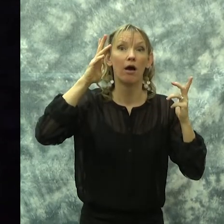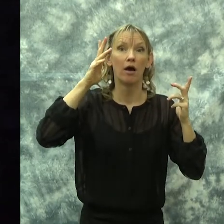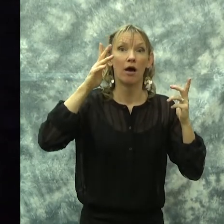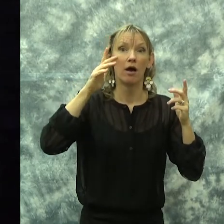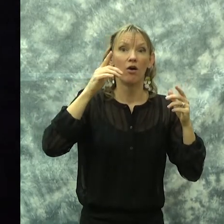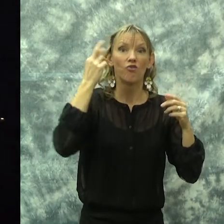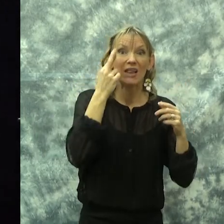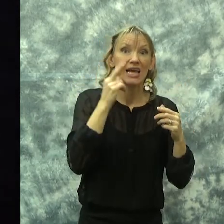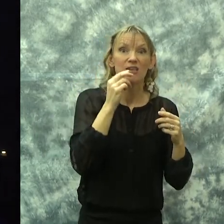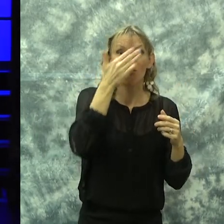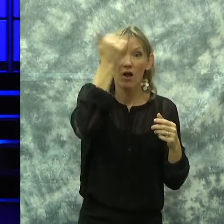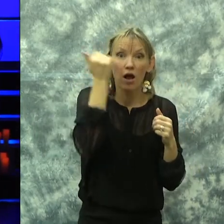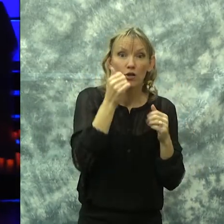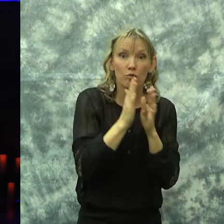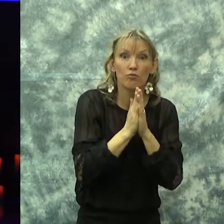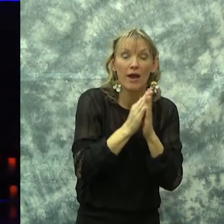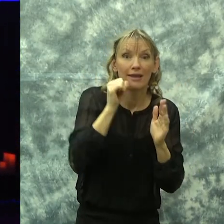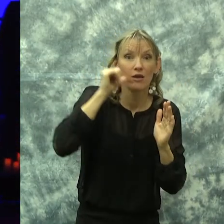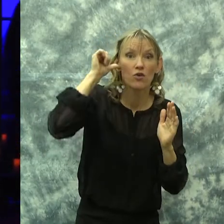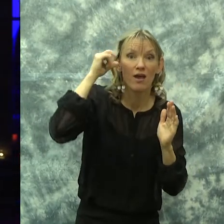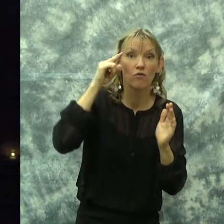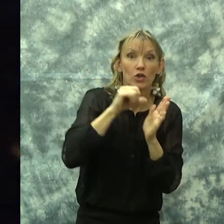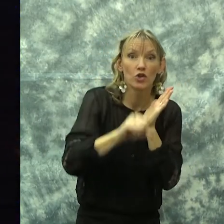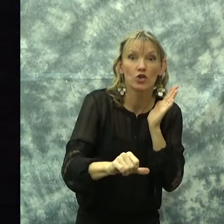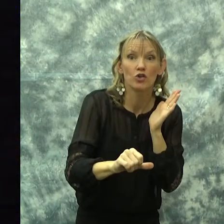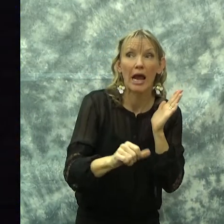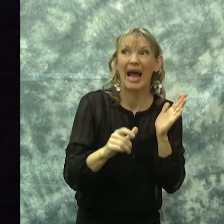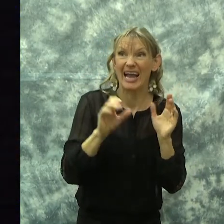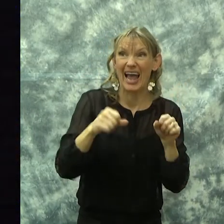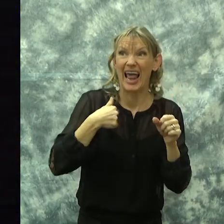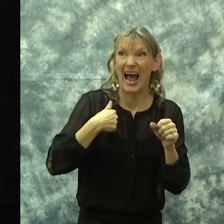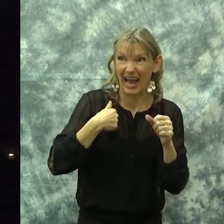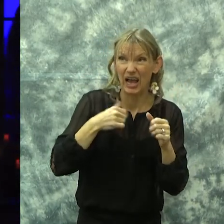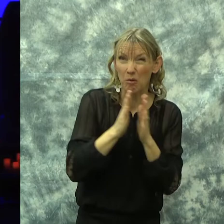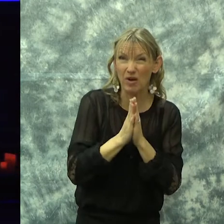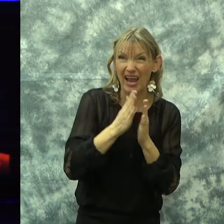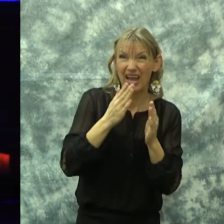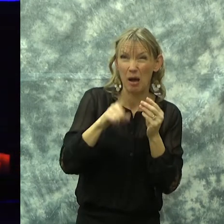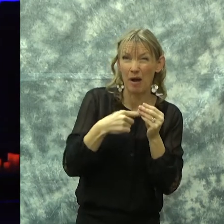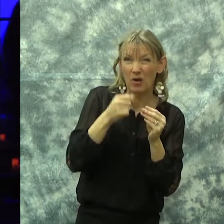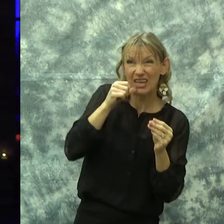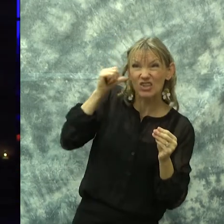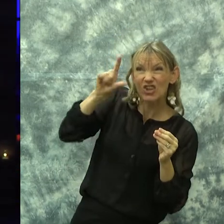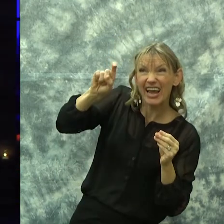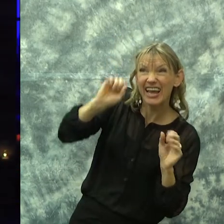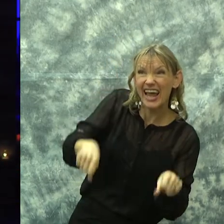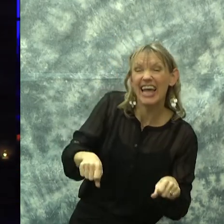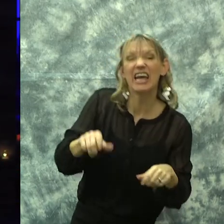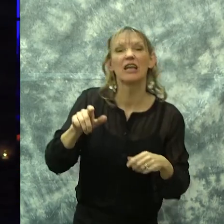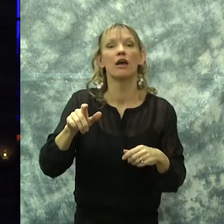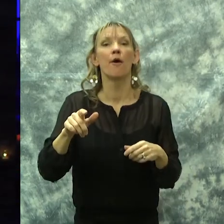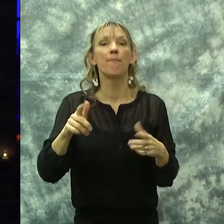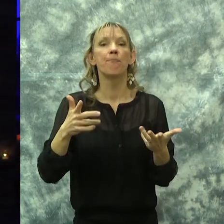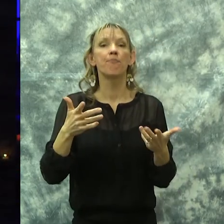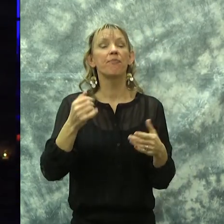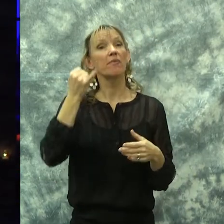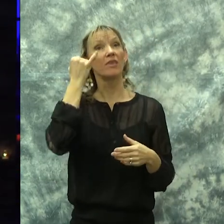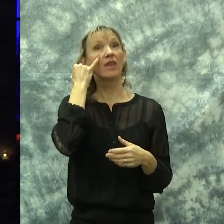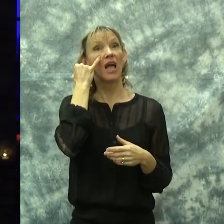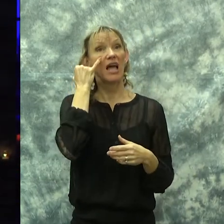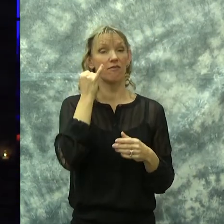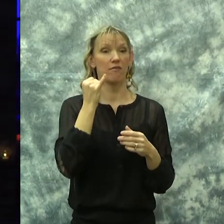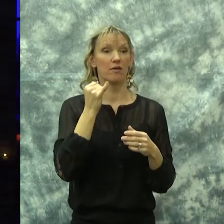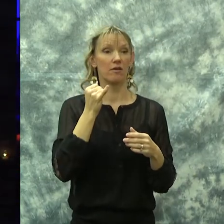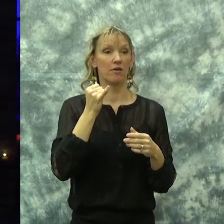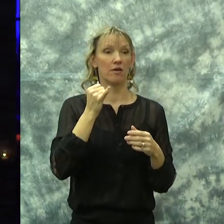not? Still pray. A really good question in relationship to this one is, if answered prayer is